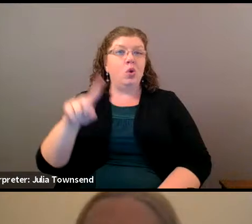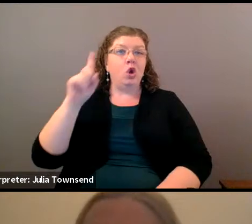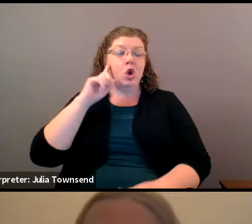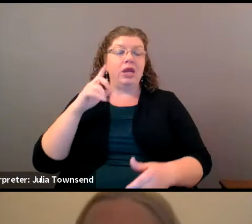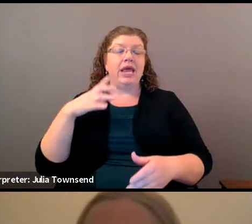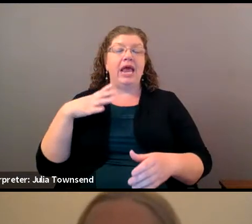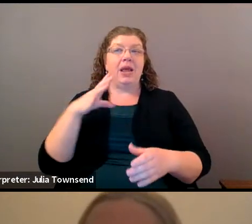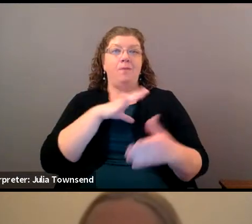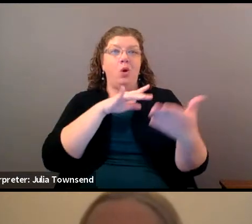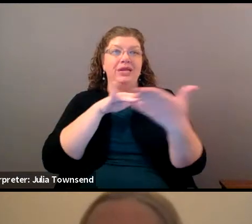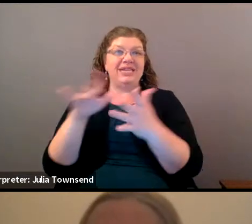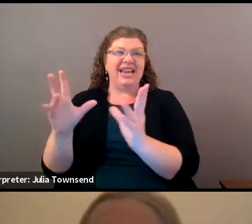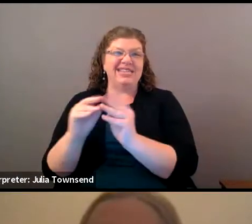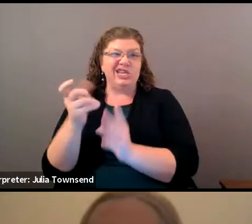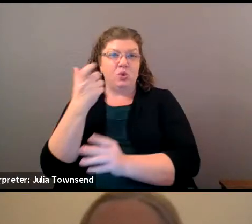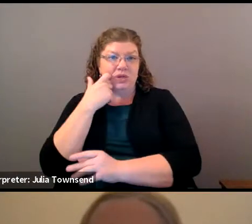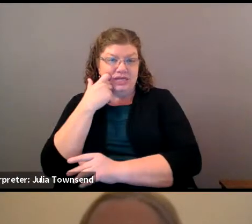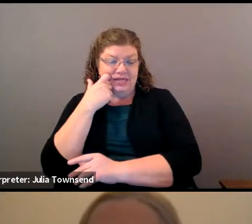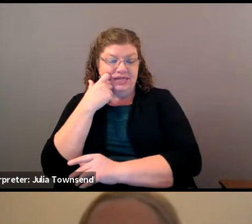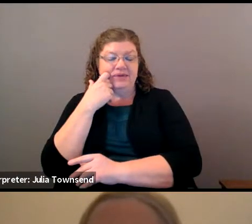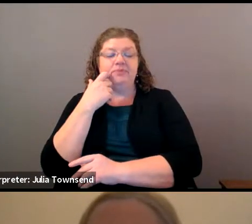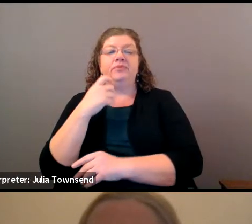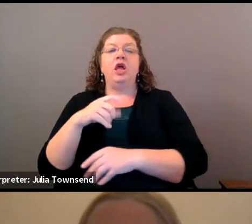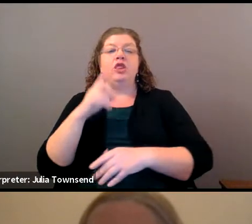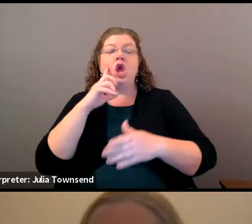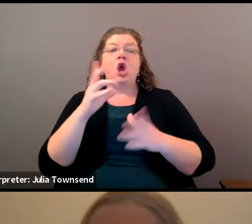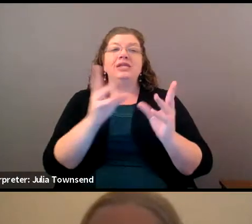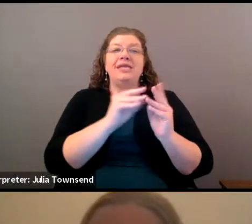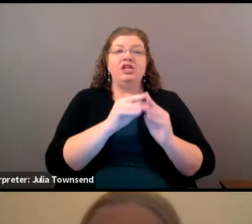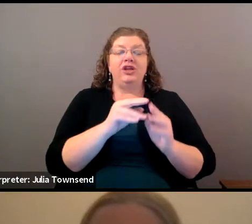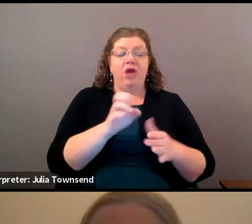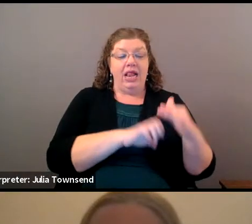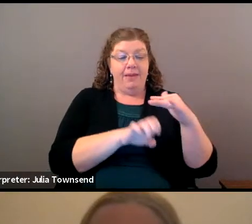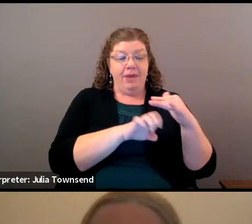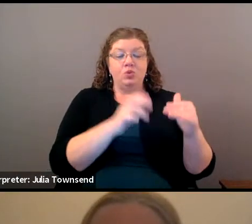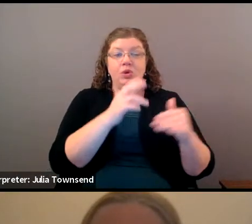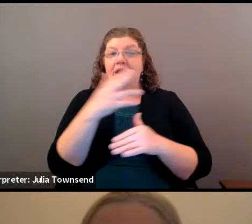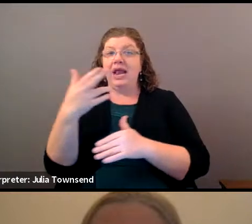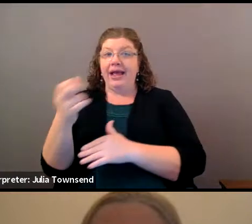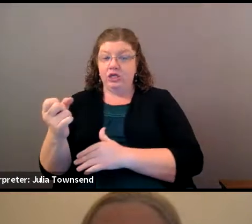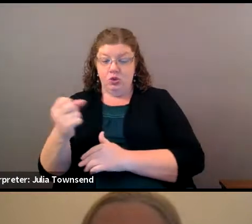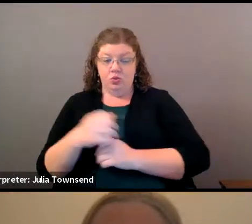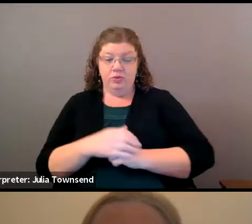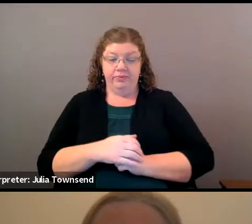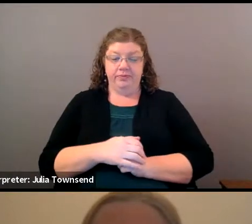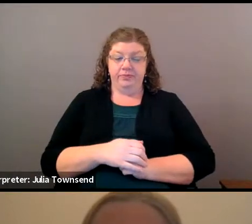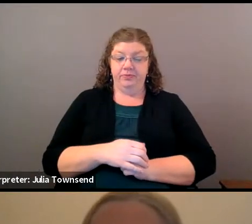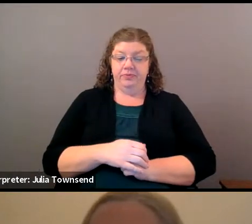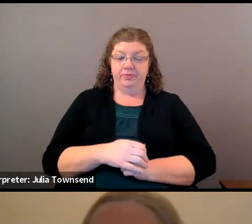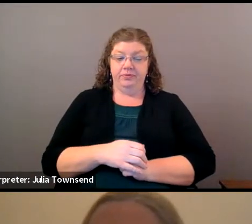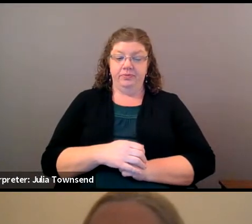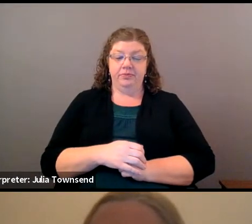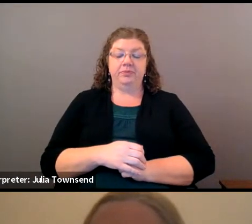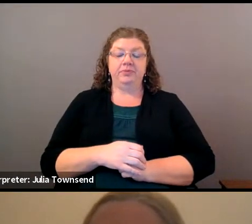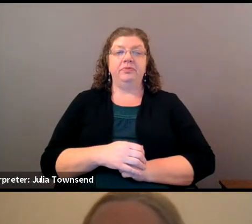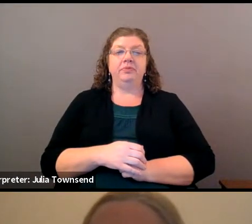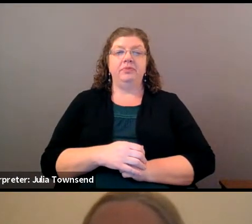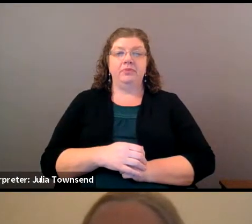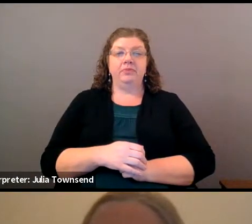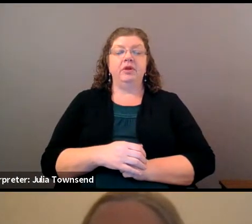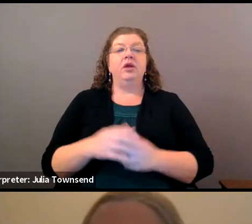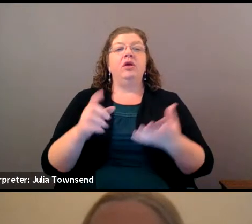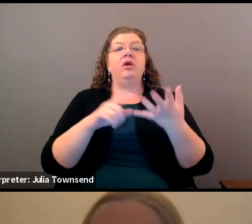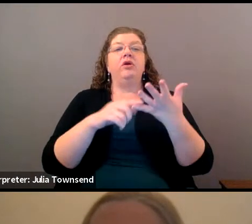session recently. And there's sessions for elementary and high school on that match. And Friday, we look at